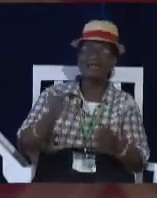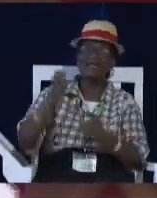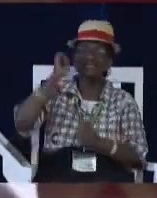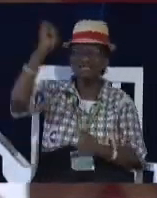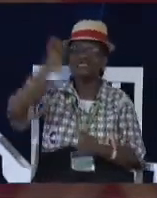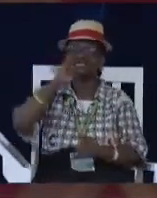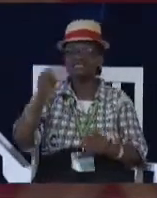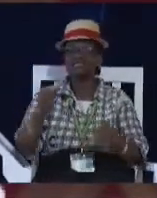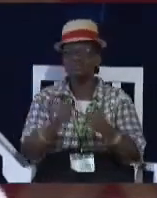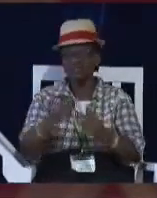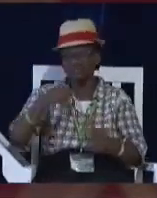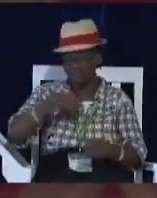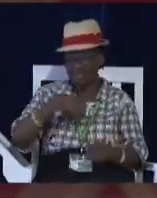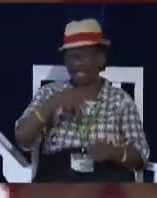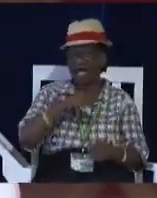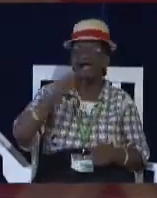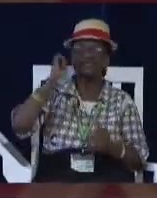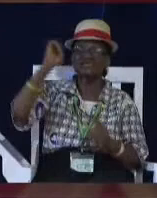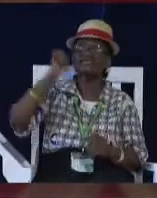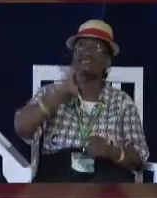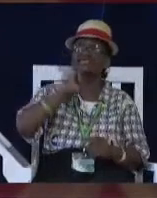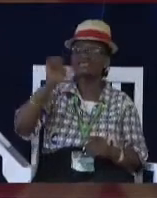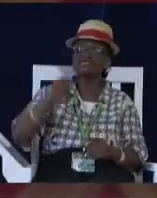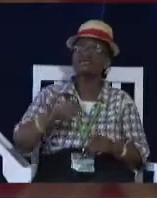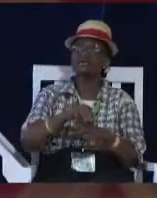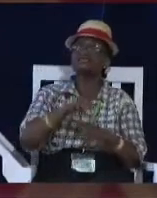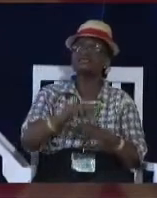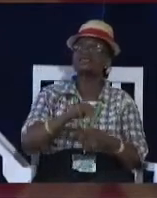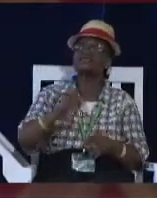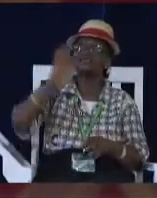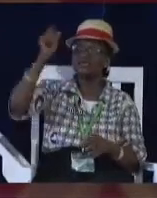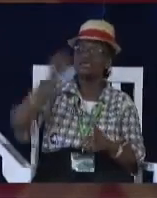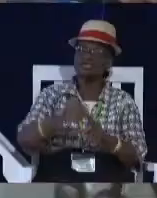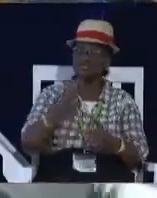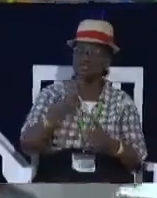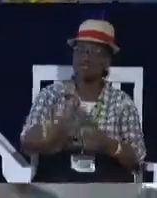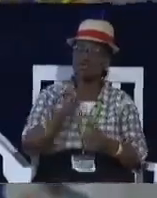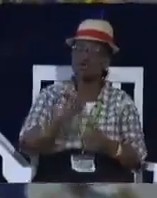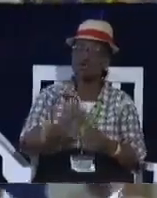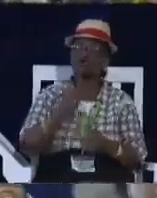me, and he's saying to somebody right now, receive